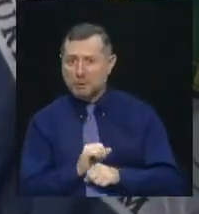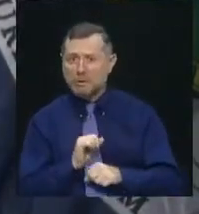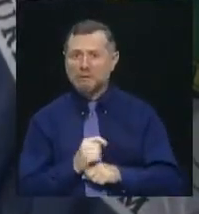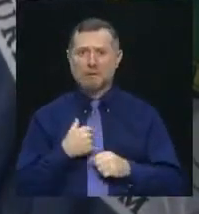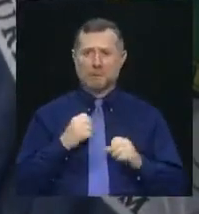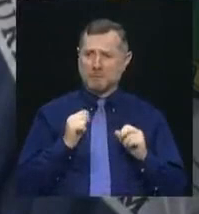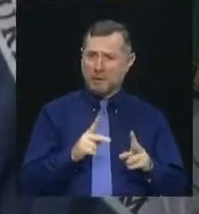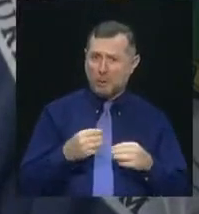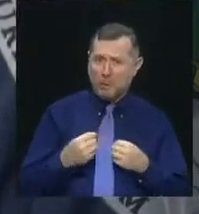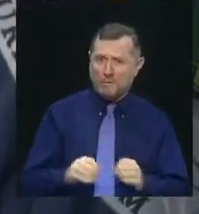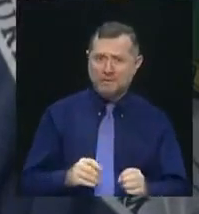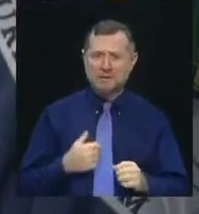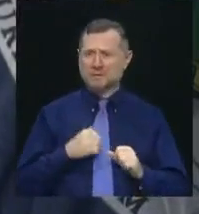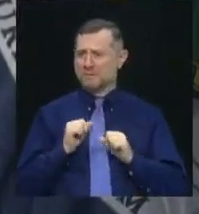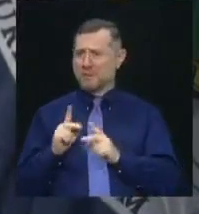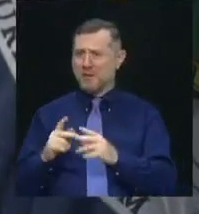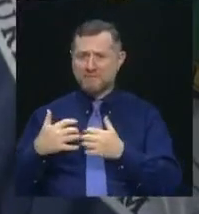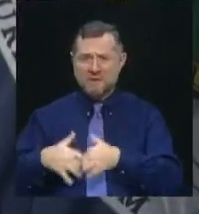Is it safe enough?